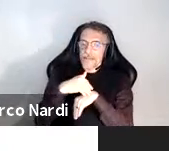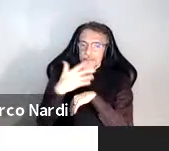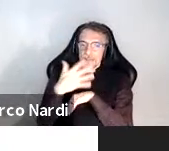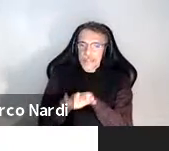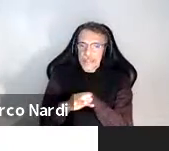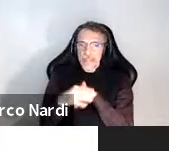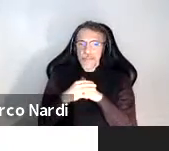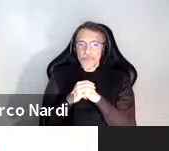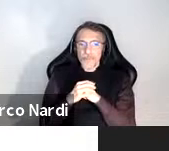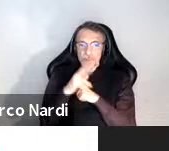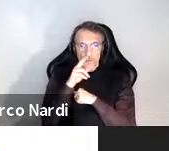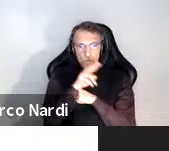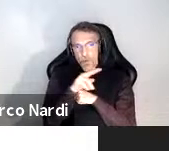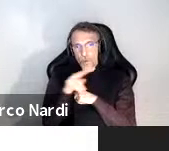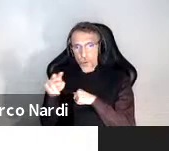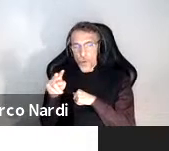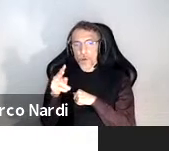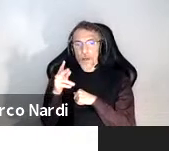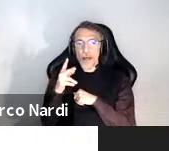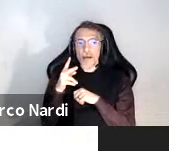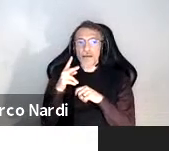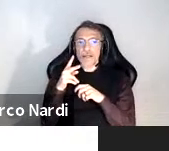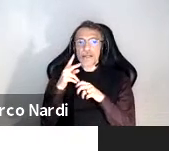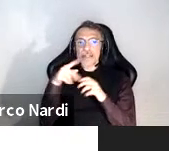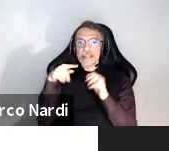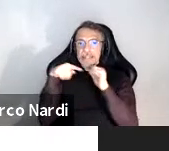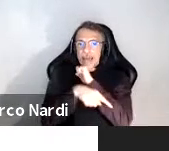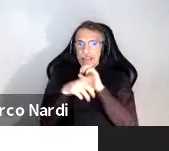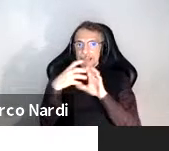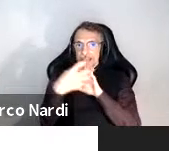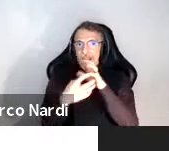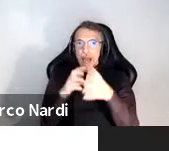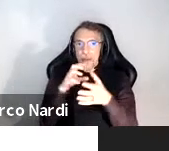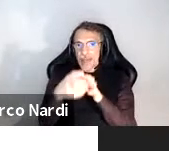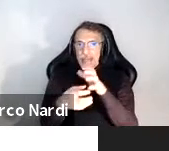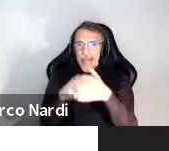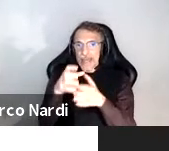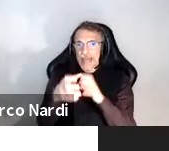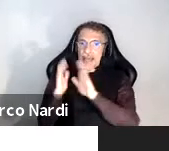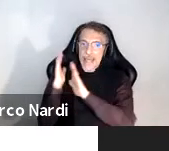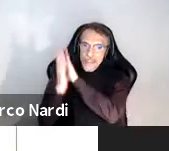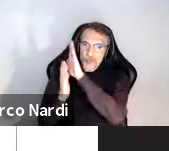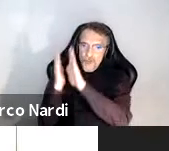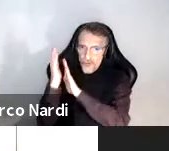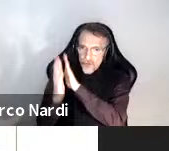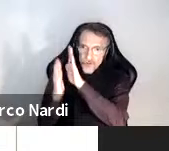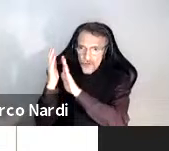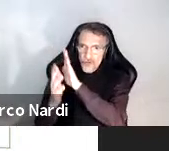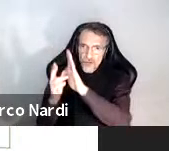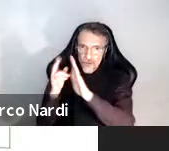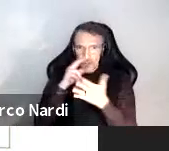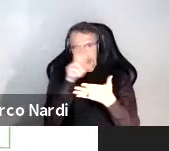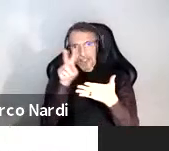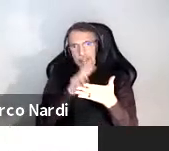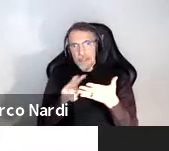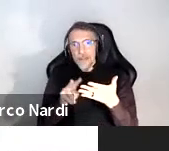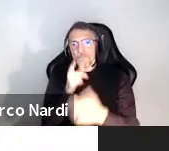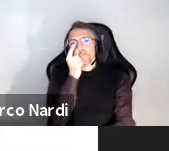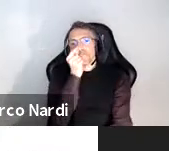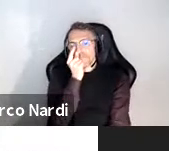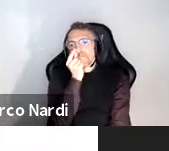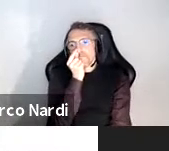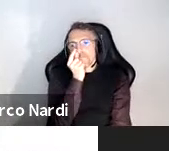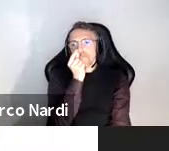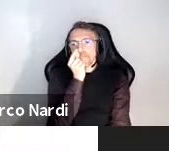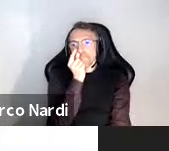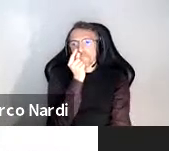you look at the debt dynamics in terms of history, It is most likely that we